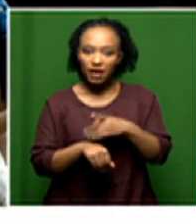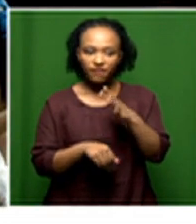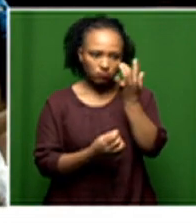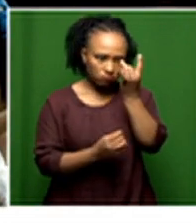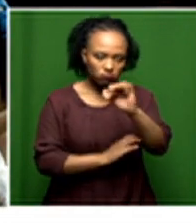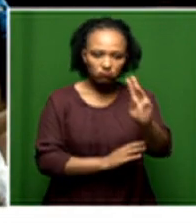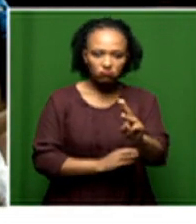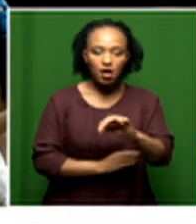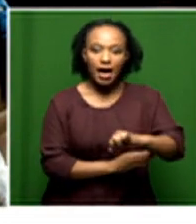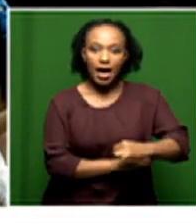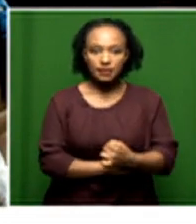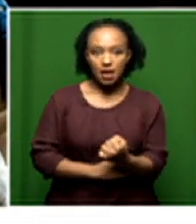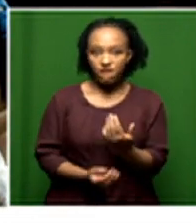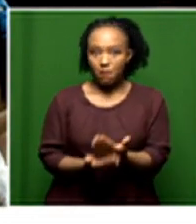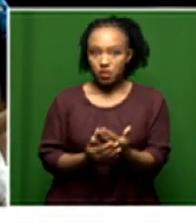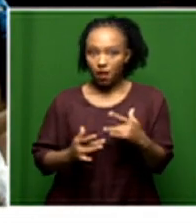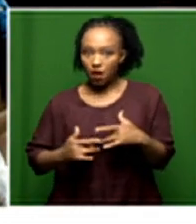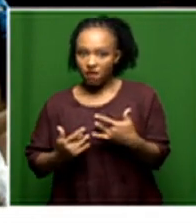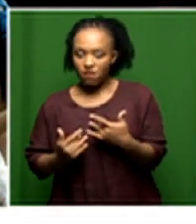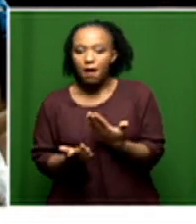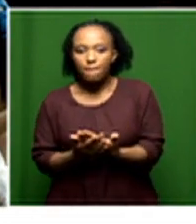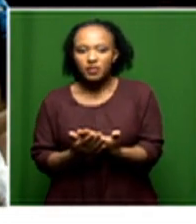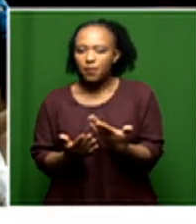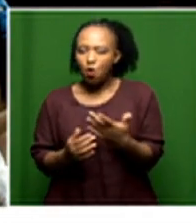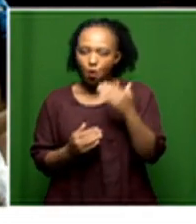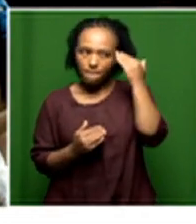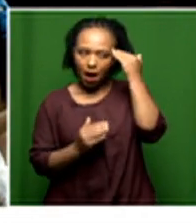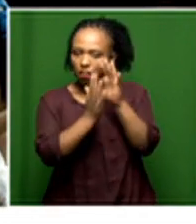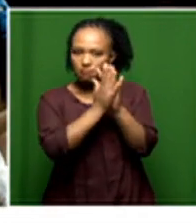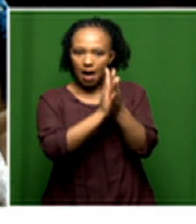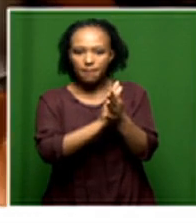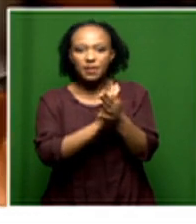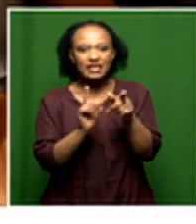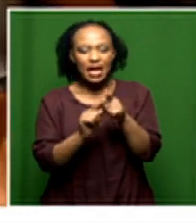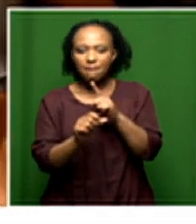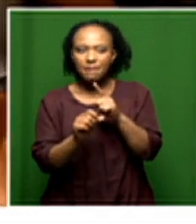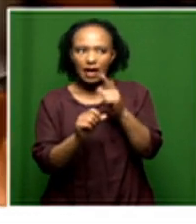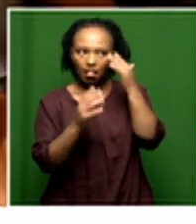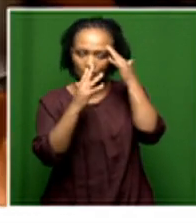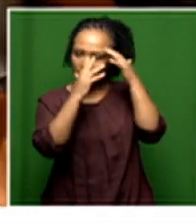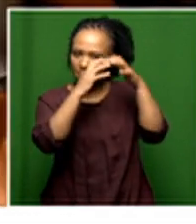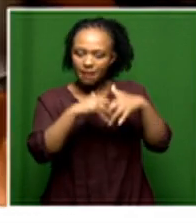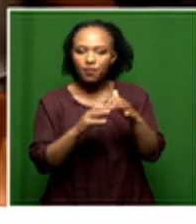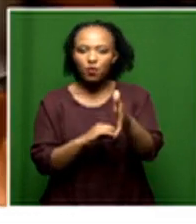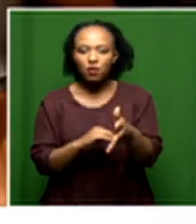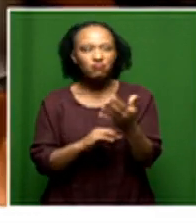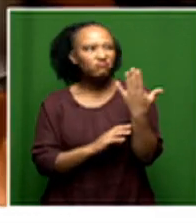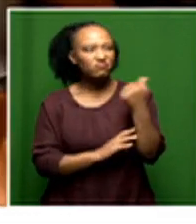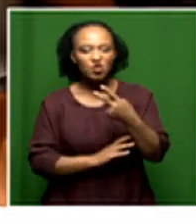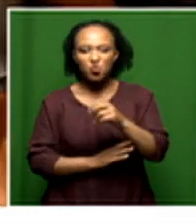that in the unlikely event that she lived, she could be left with brain trauma and incapacitated. That was back